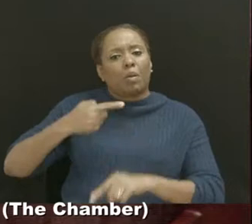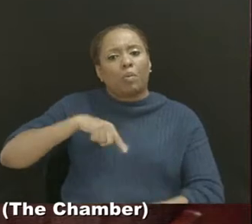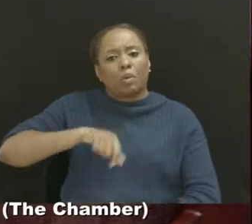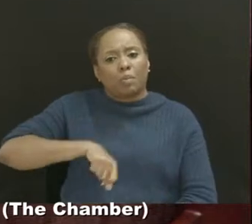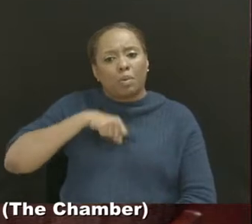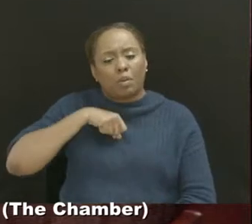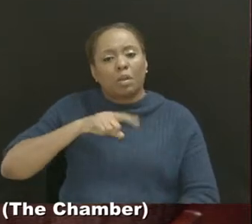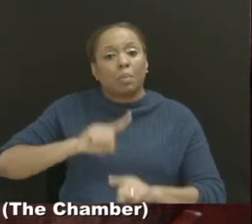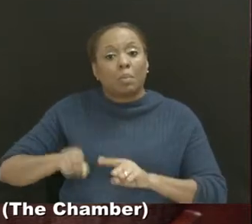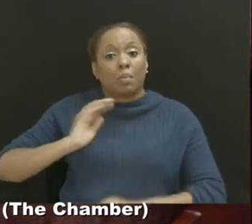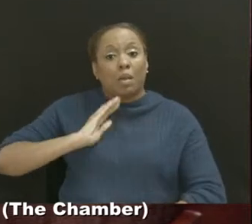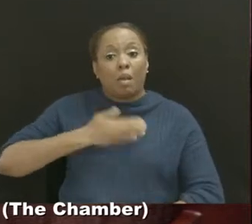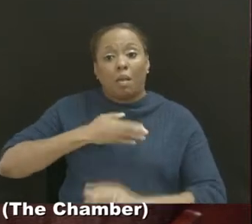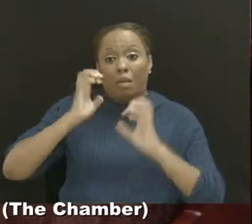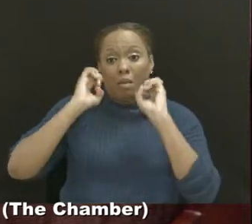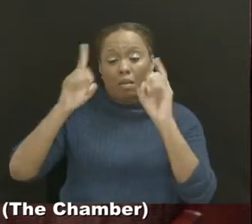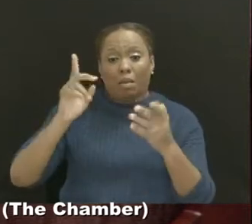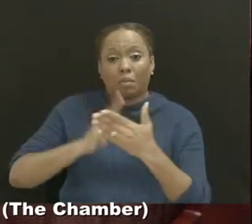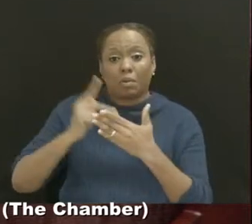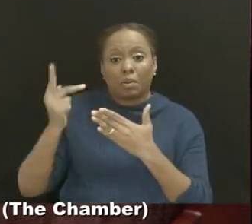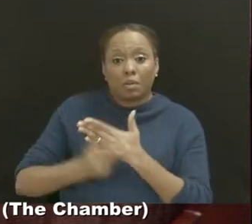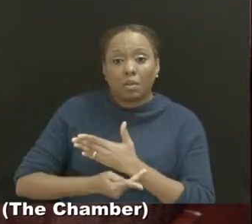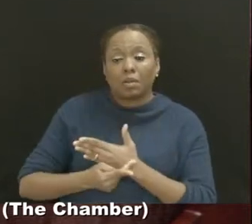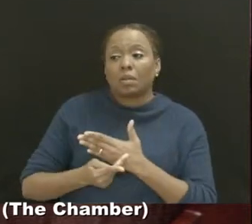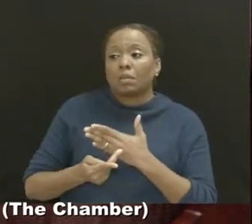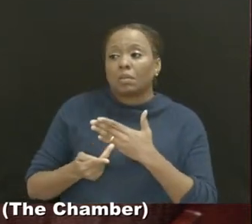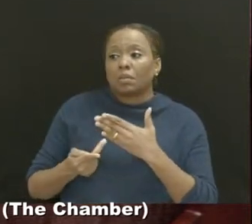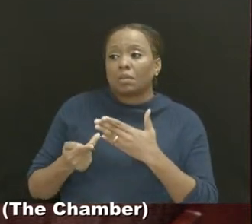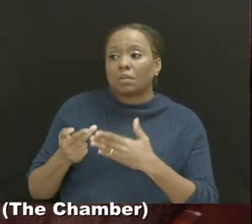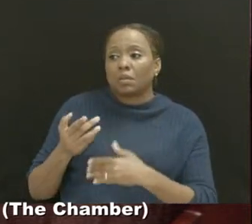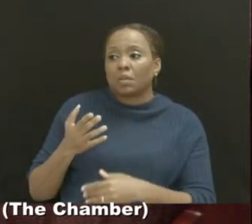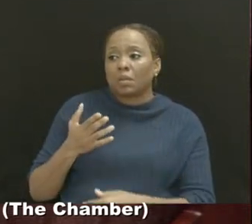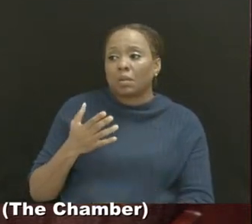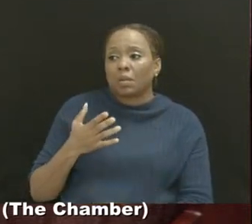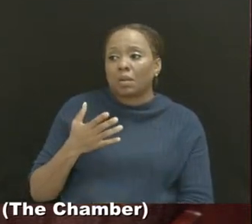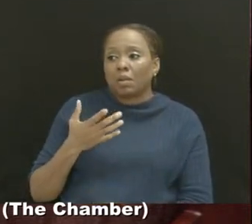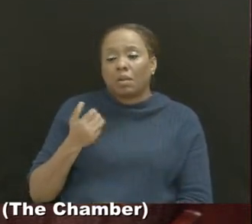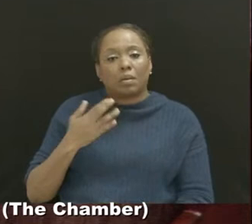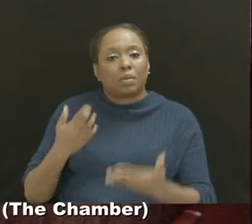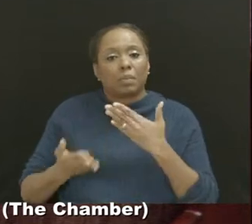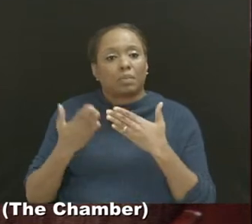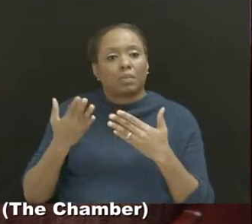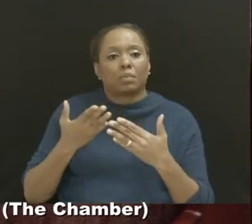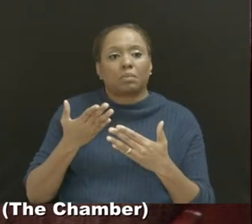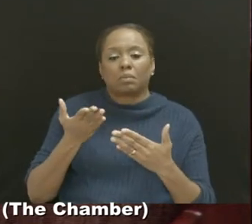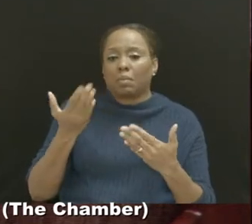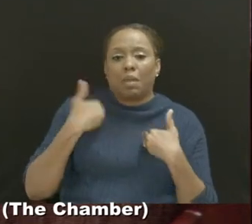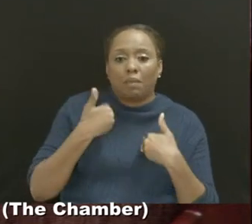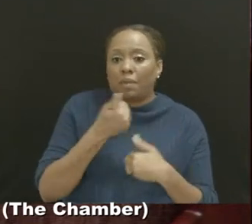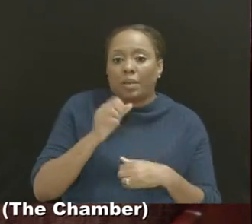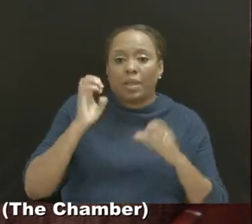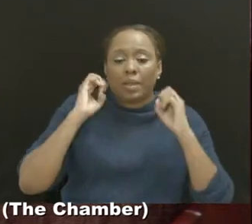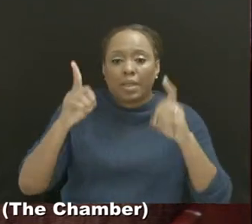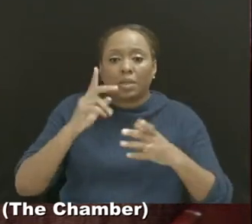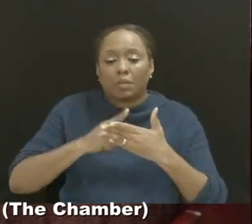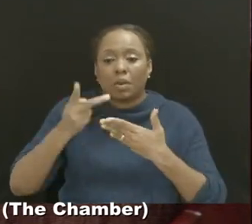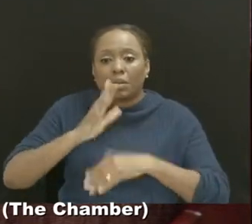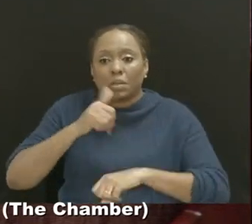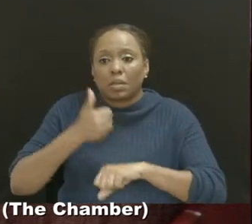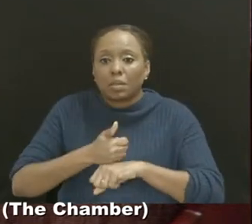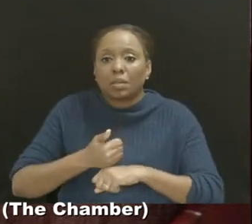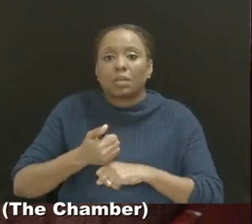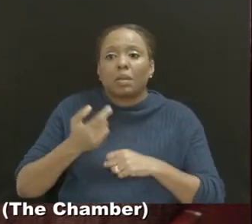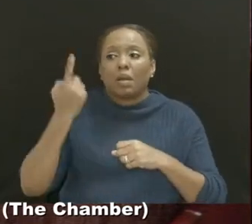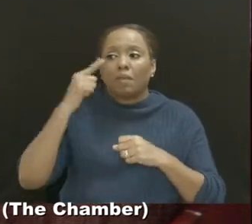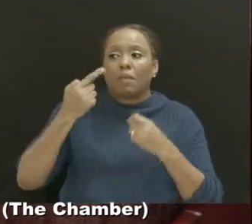our educational programs and so, or through the minister who will indicate what educational programs they are to help us to be able to achieve some of these